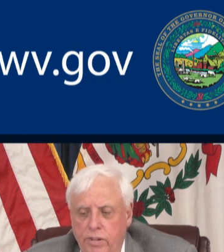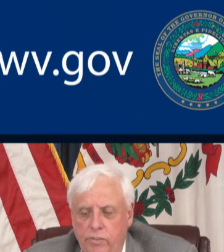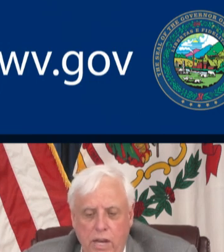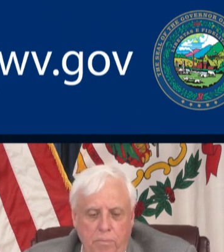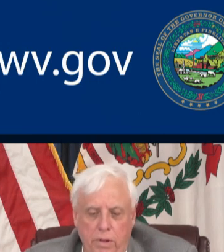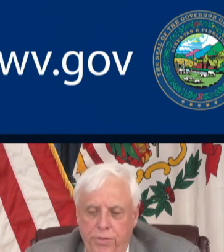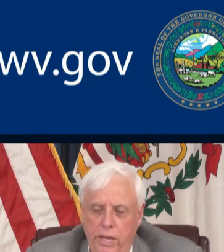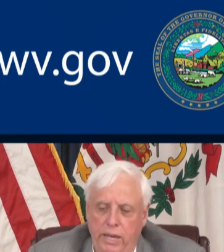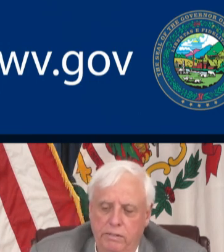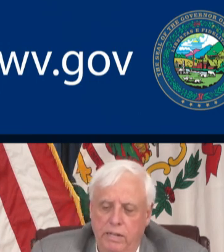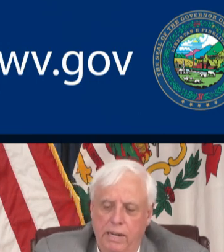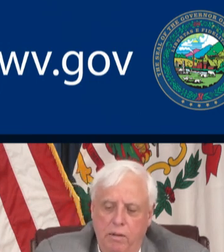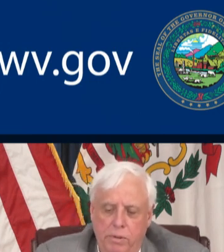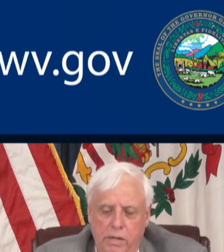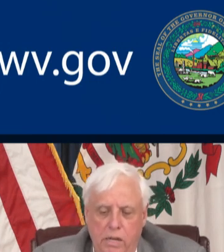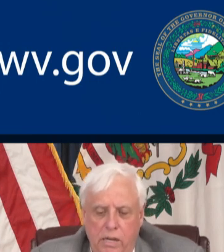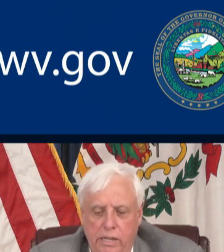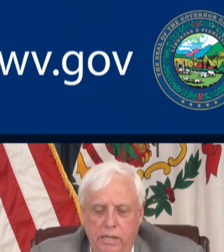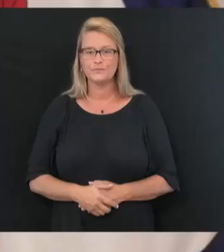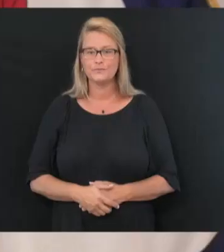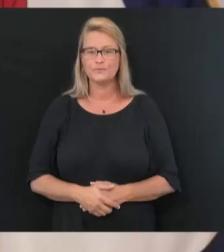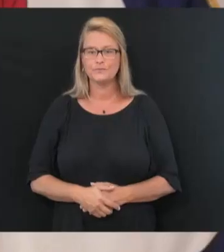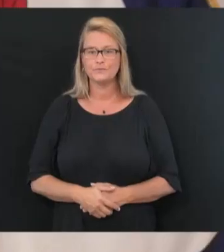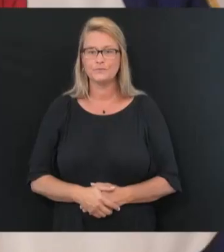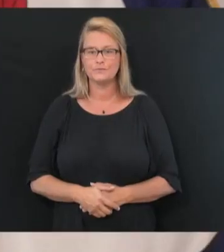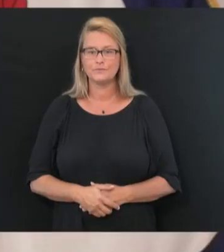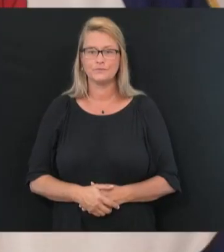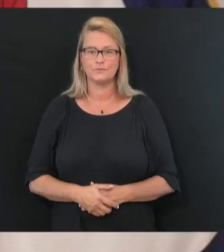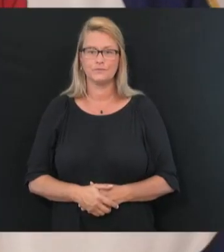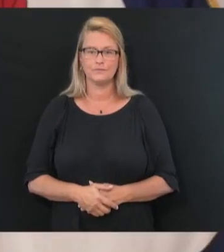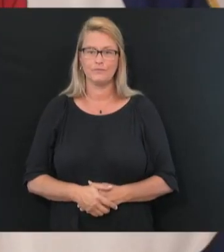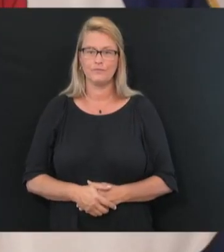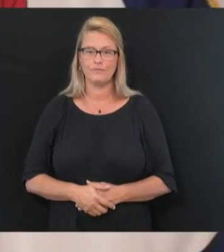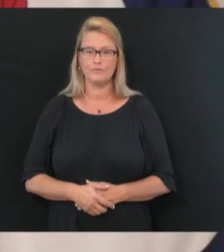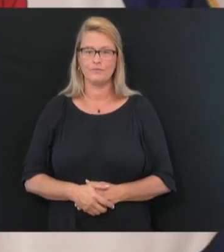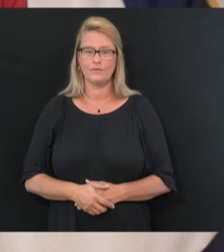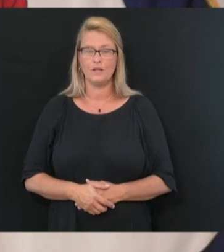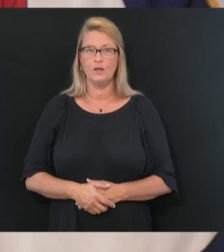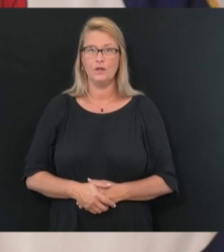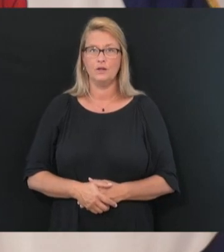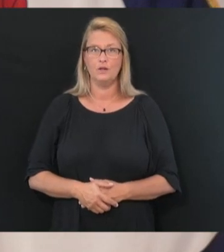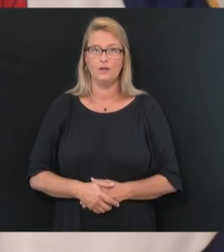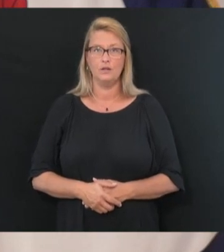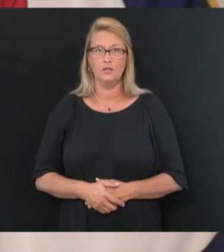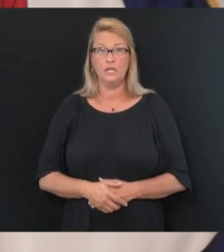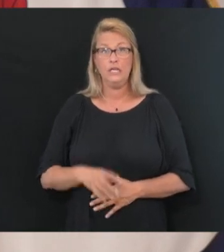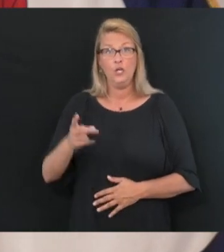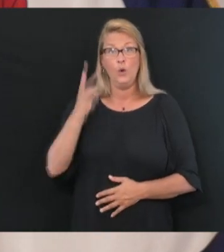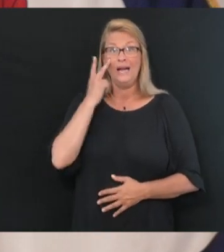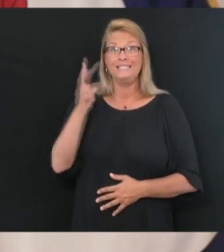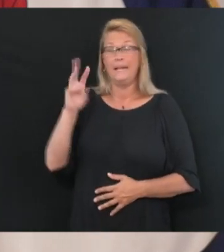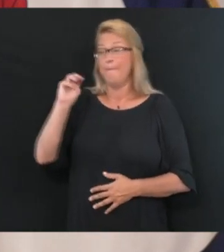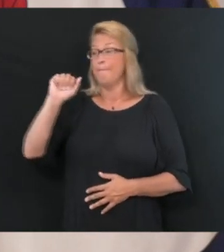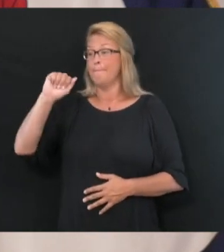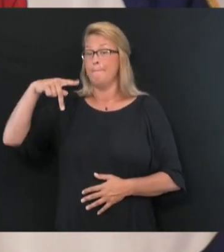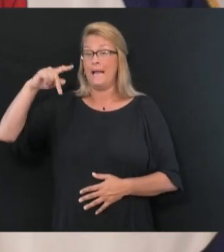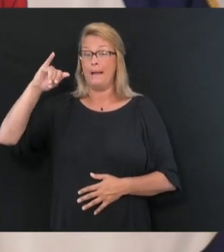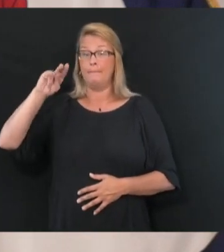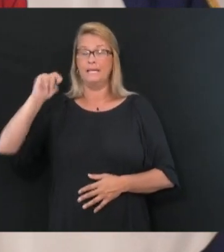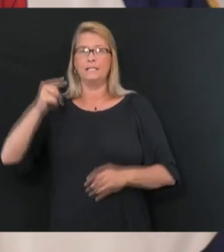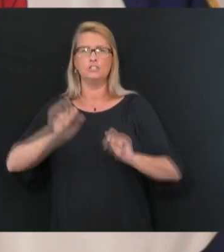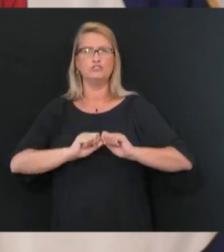Last just couple of things, and I'll be done, is from our mapping. If you'll look at our charts just one